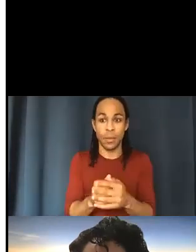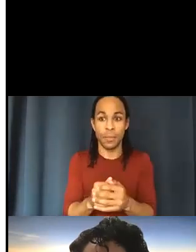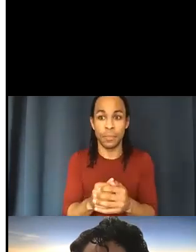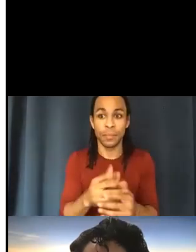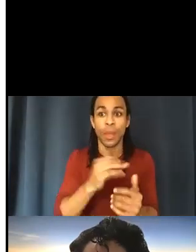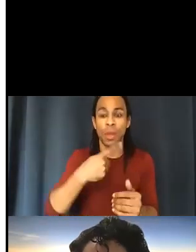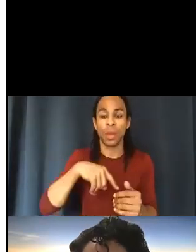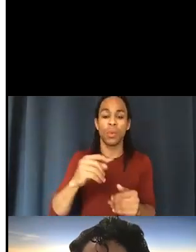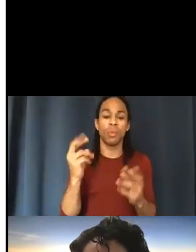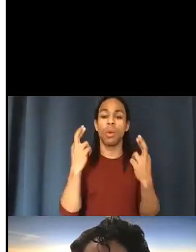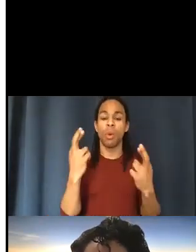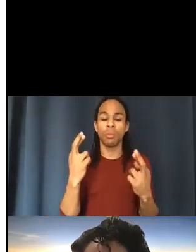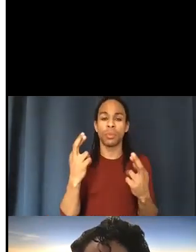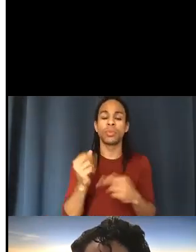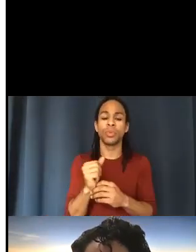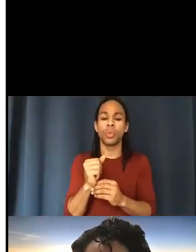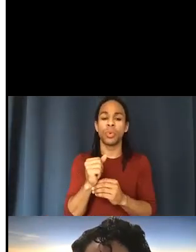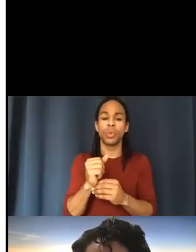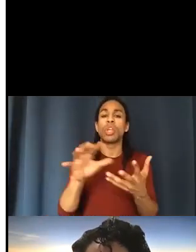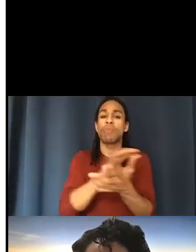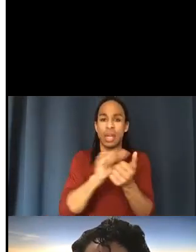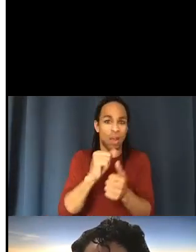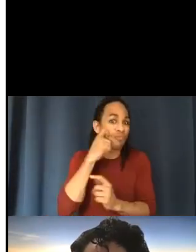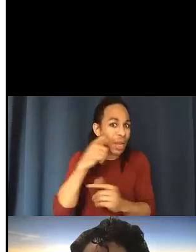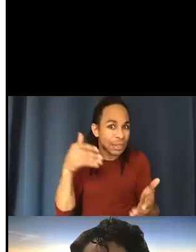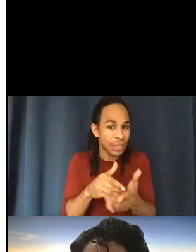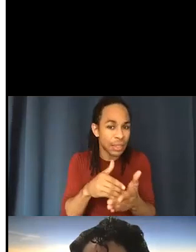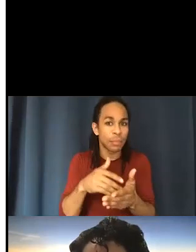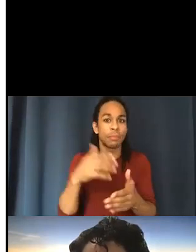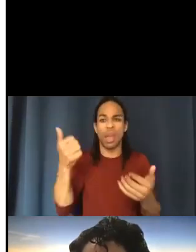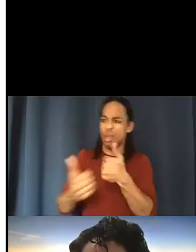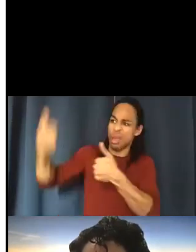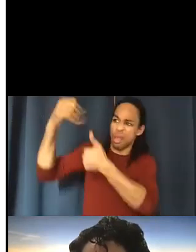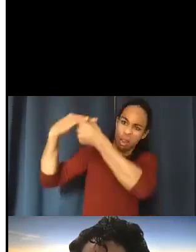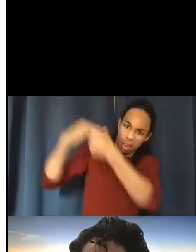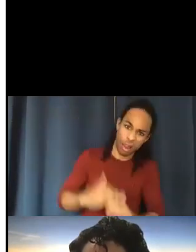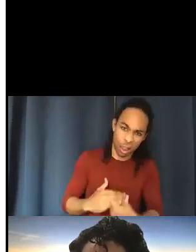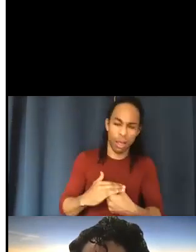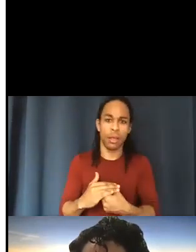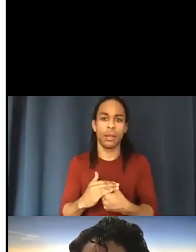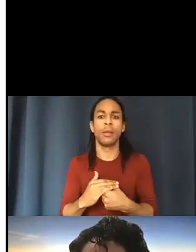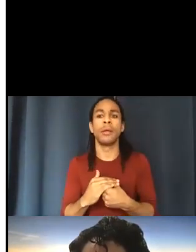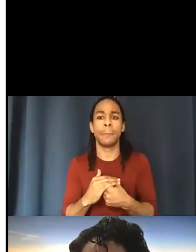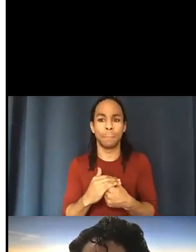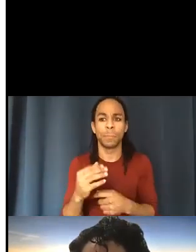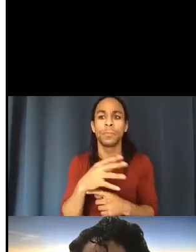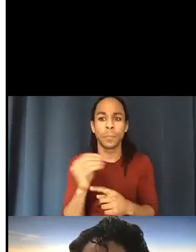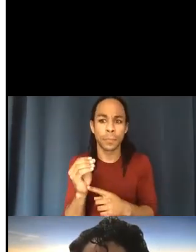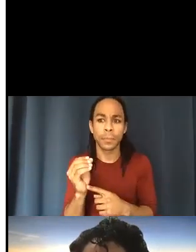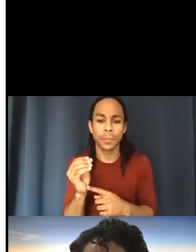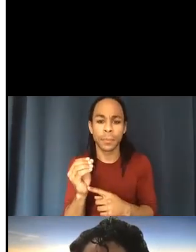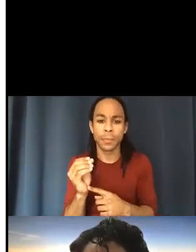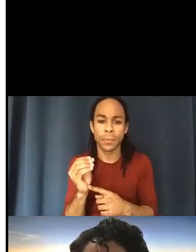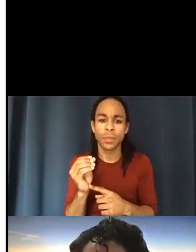so that we imagine a more equitable future. And as far as the COVID-19 is concerned, we are currently working